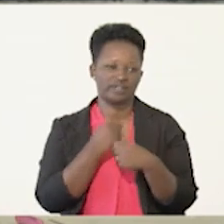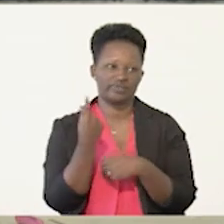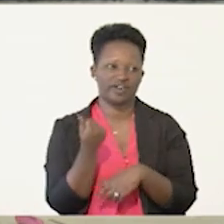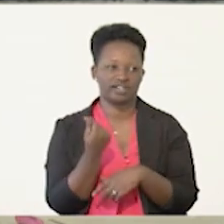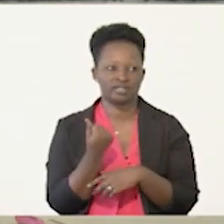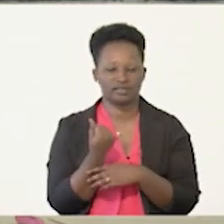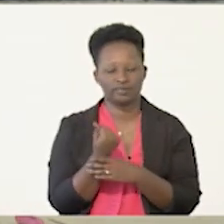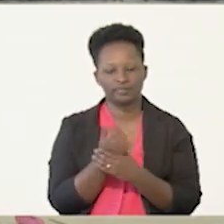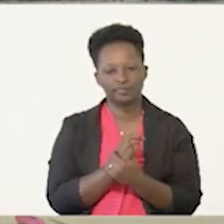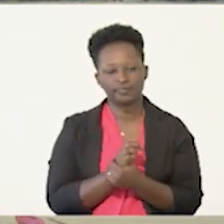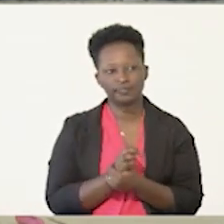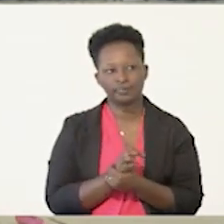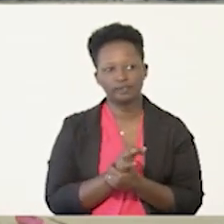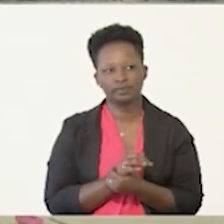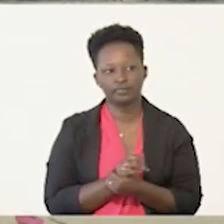francs,